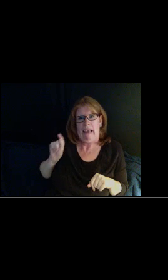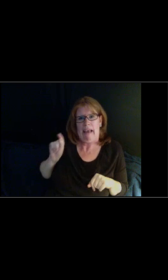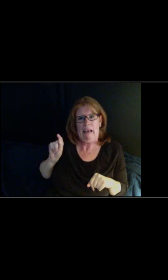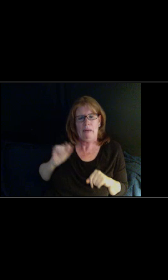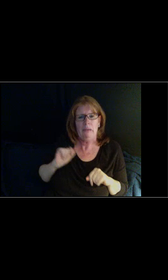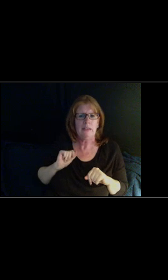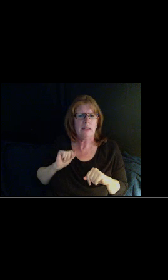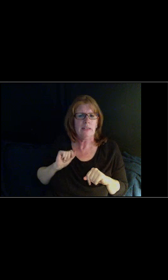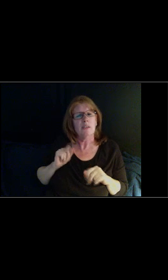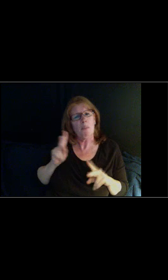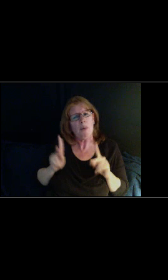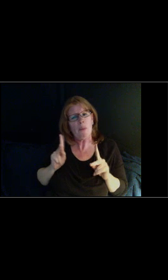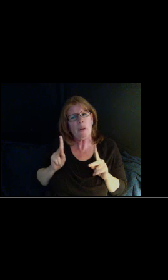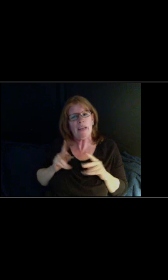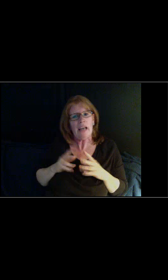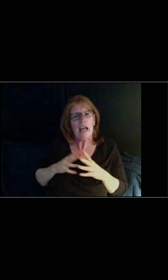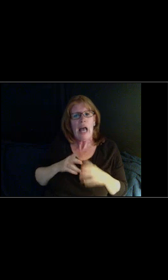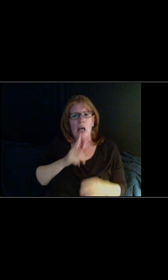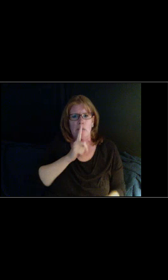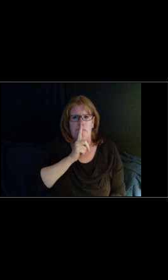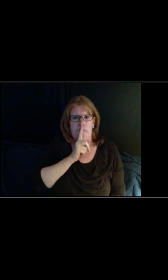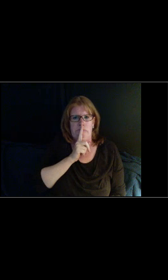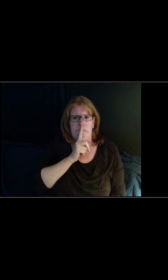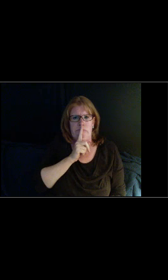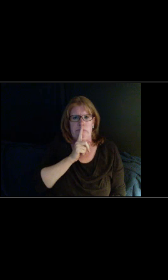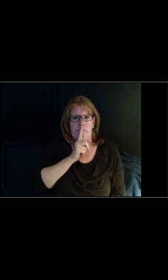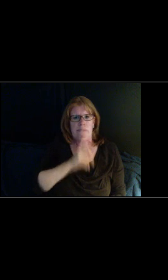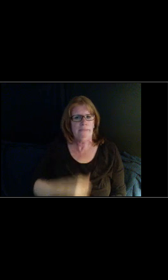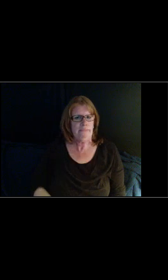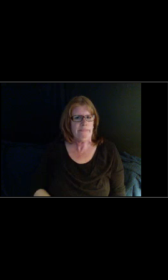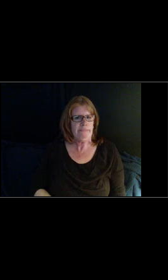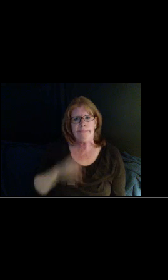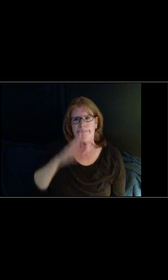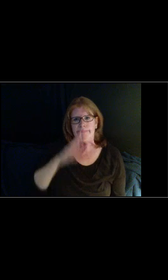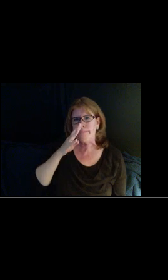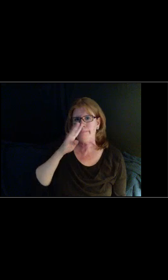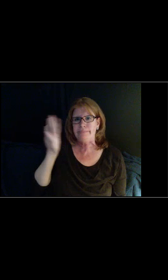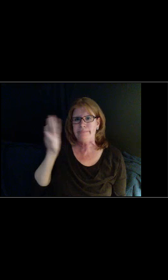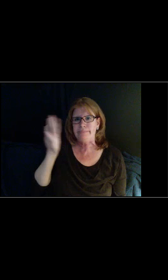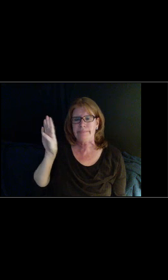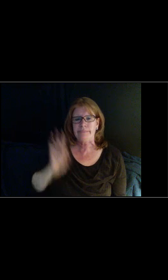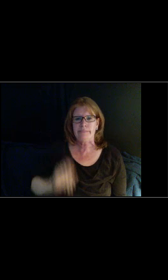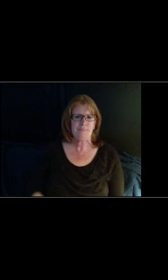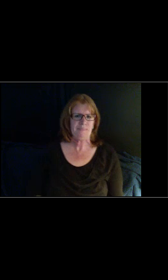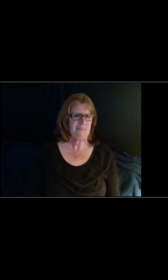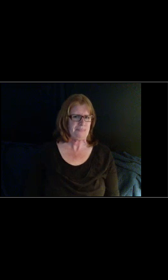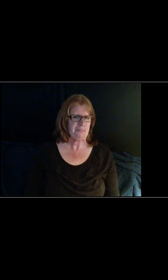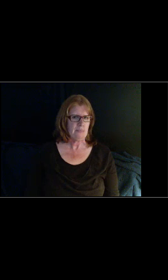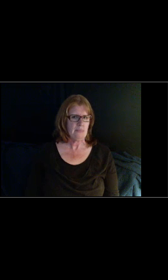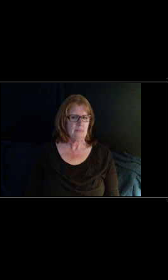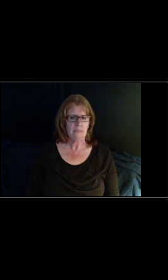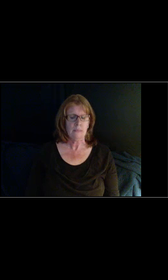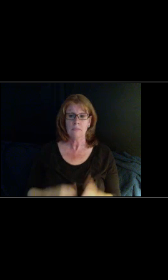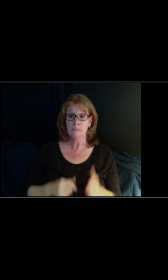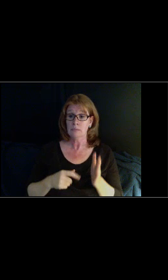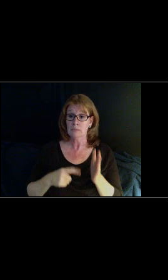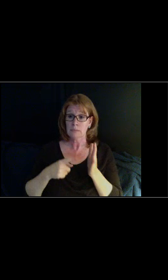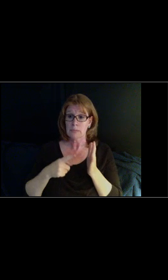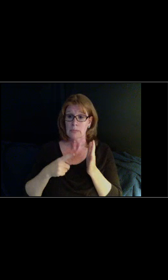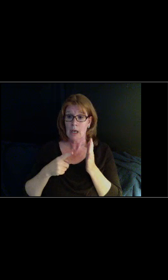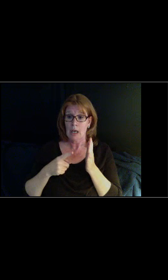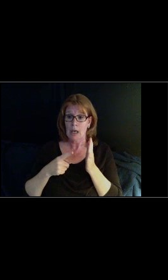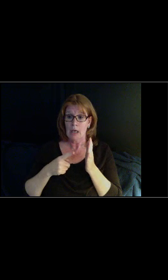The concept of elephant in the room means that there's something big in a situation or a setting, but often individuals don't